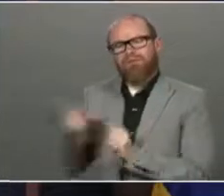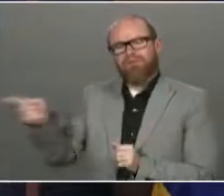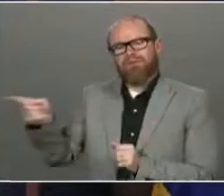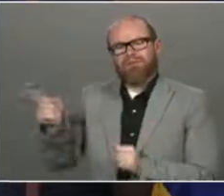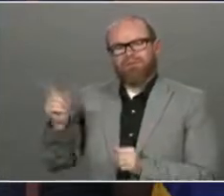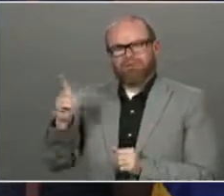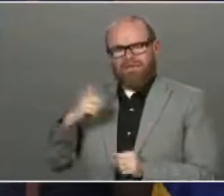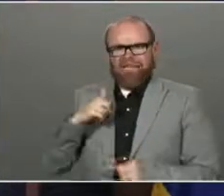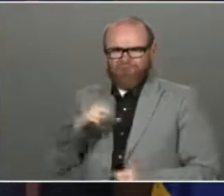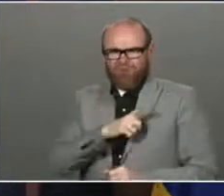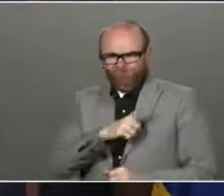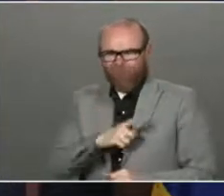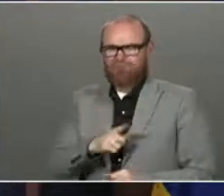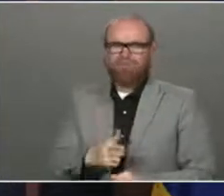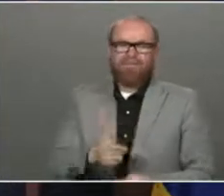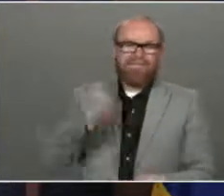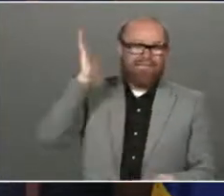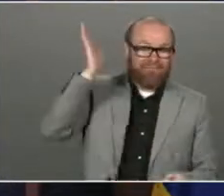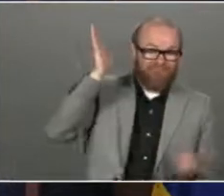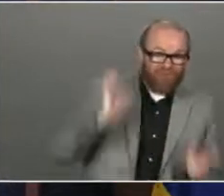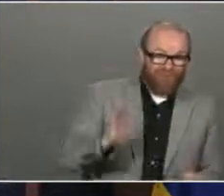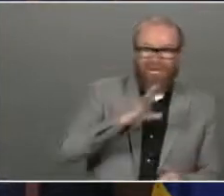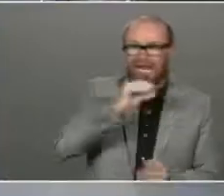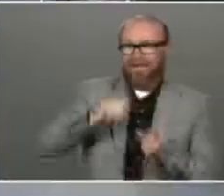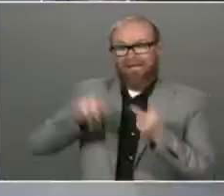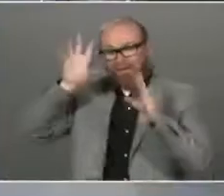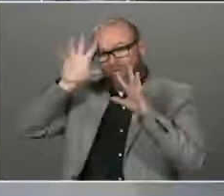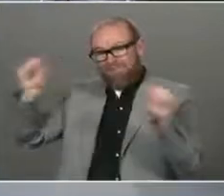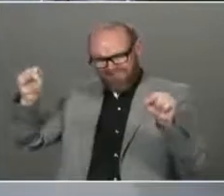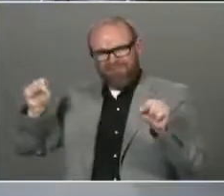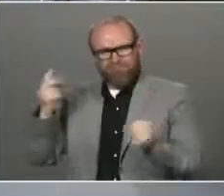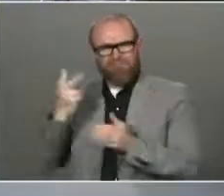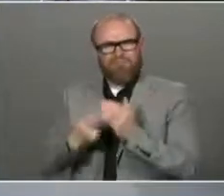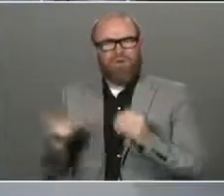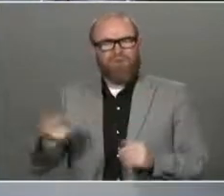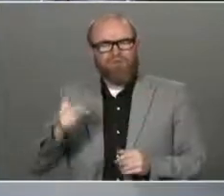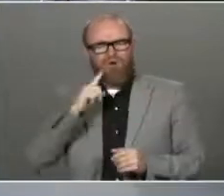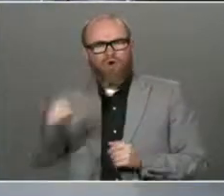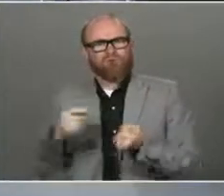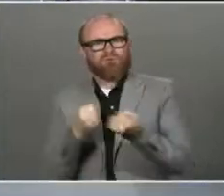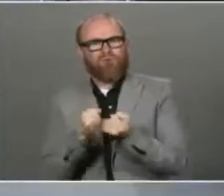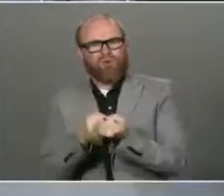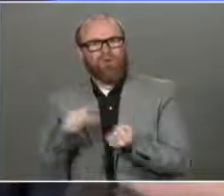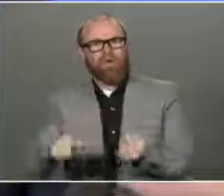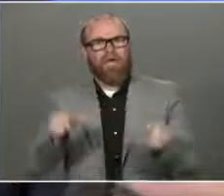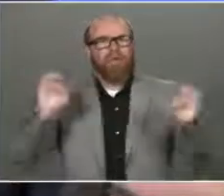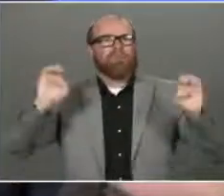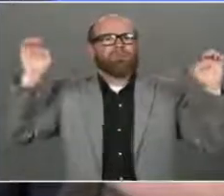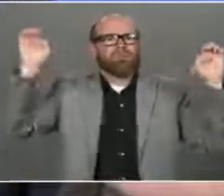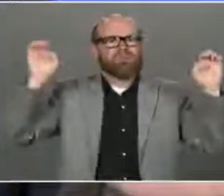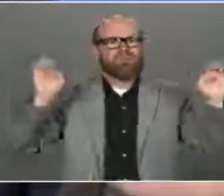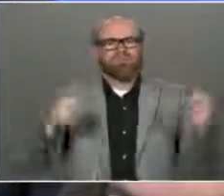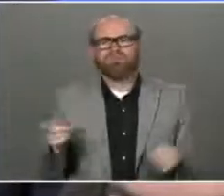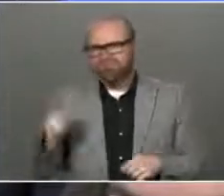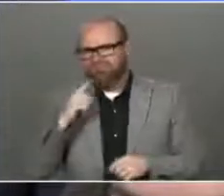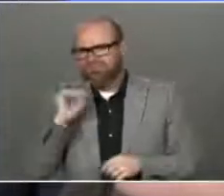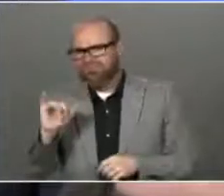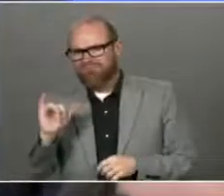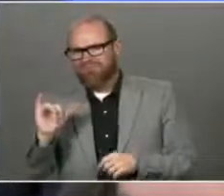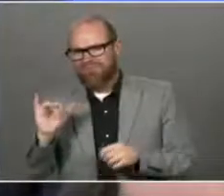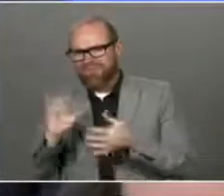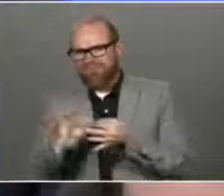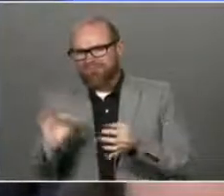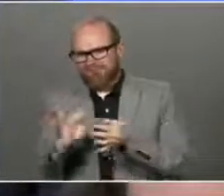President are very supportive of this emergency declaration. So the message is more important than the emergency funds. It sounds to me like